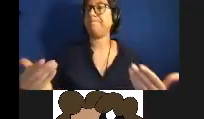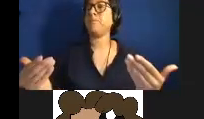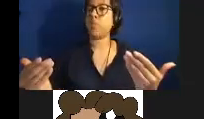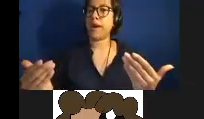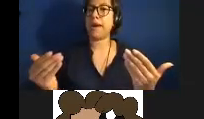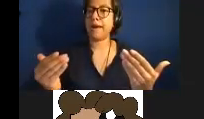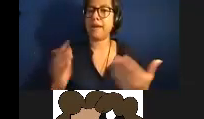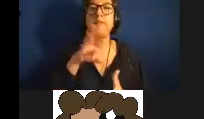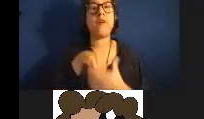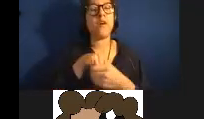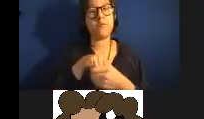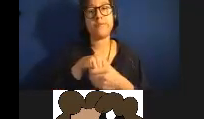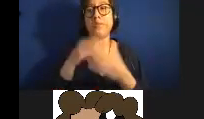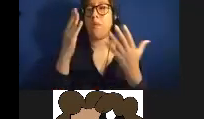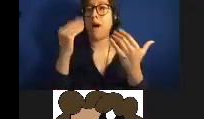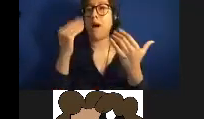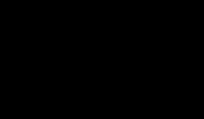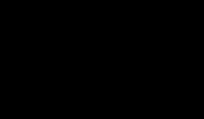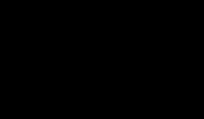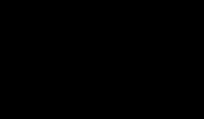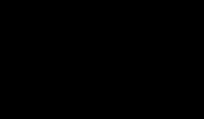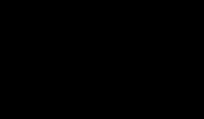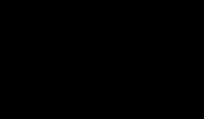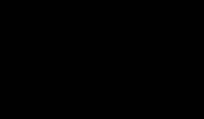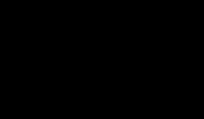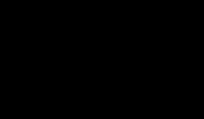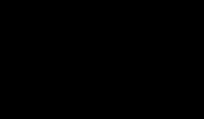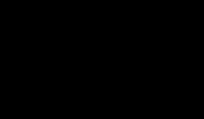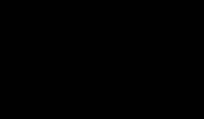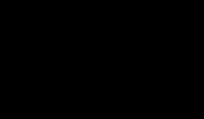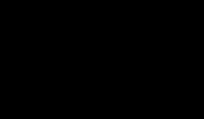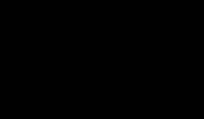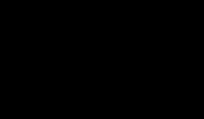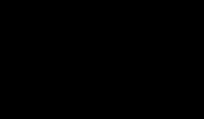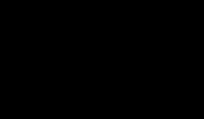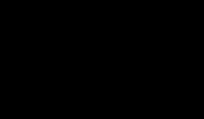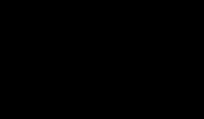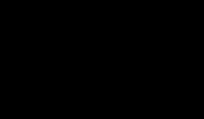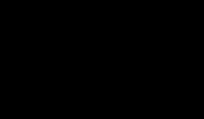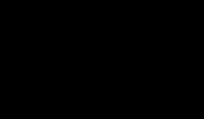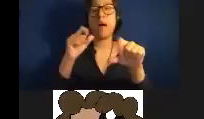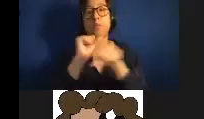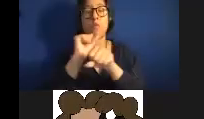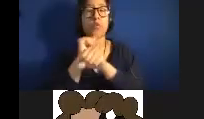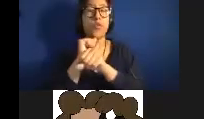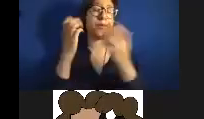get into because of all the judgments that is out here.